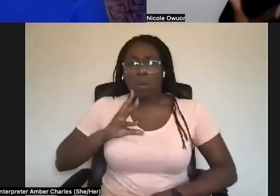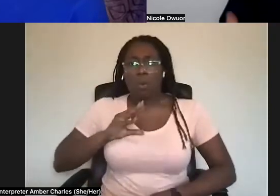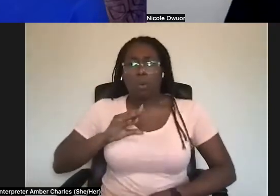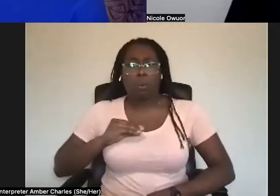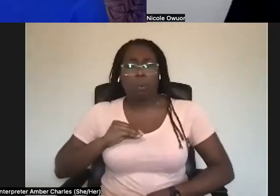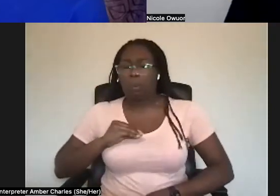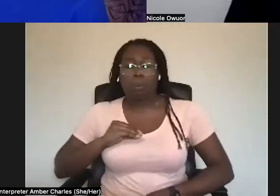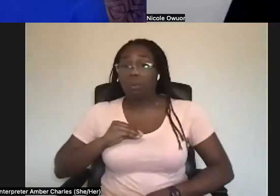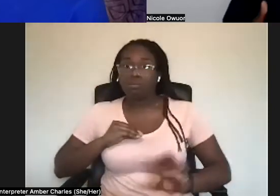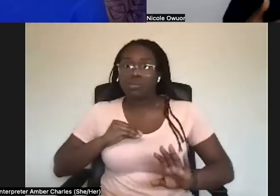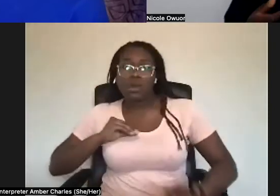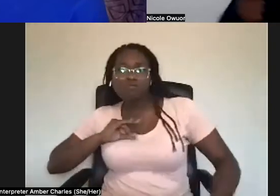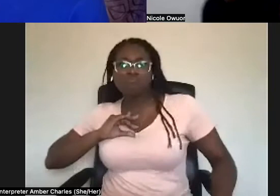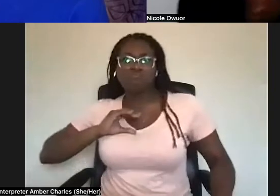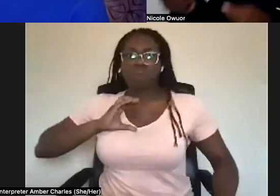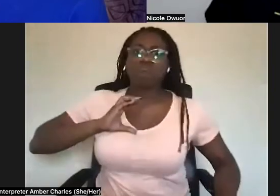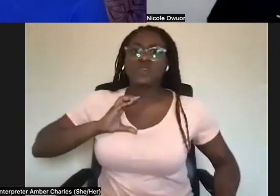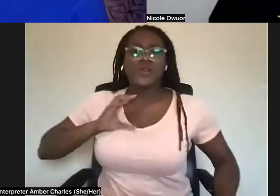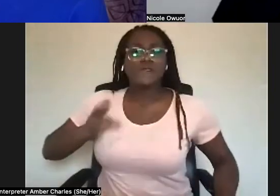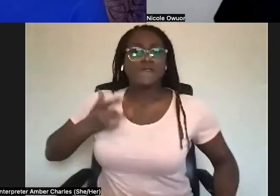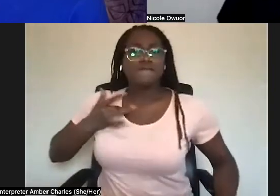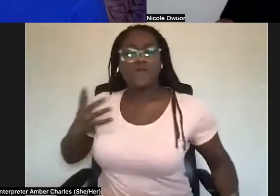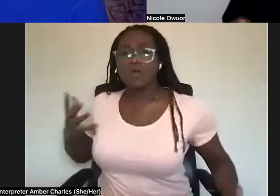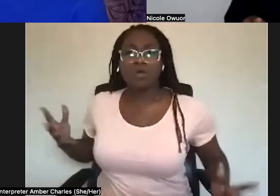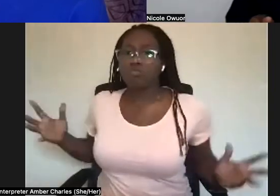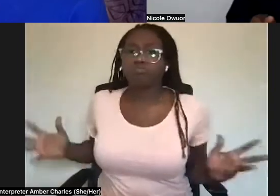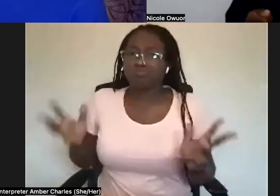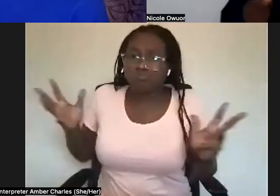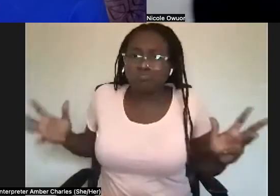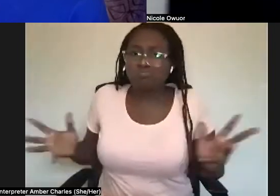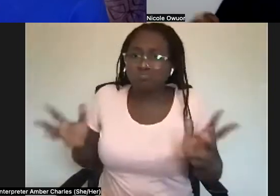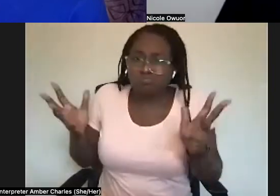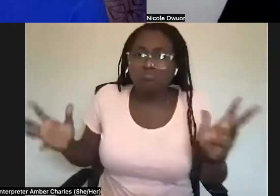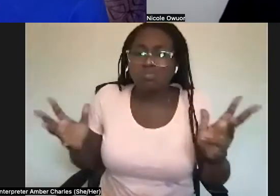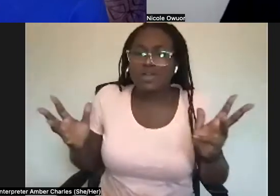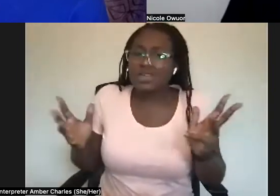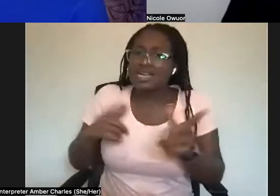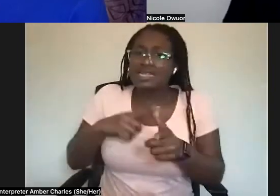encouraged me to lean even more into the people who need their voices heard, to